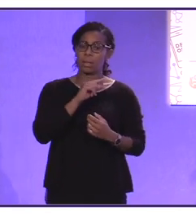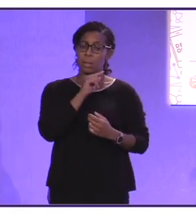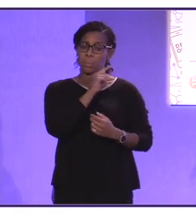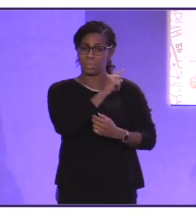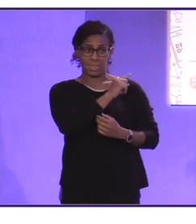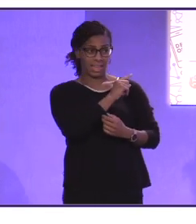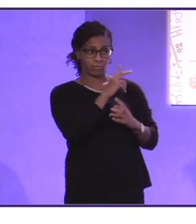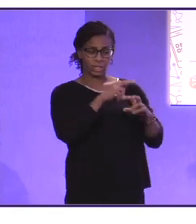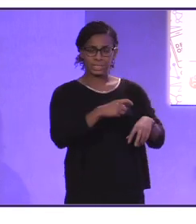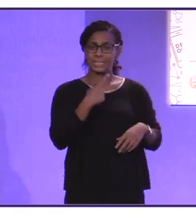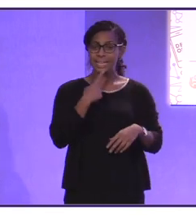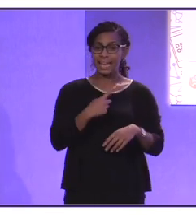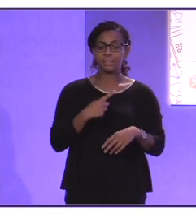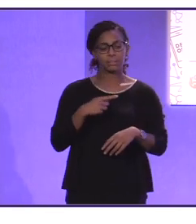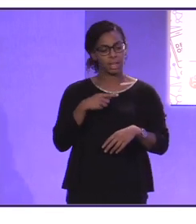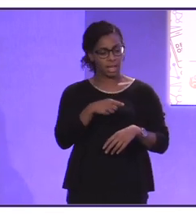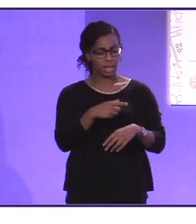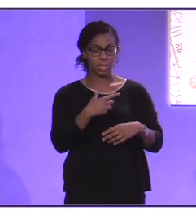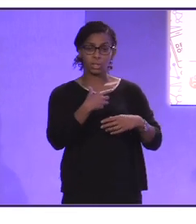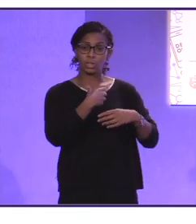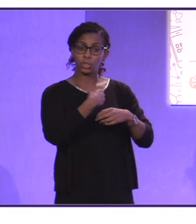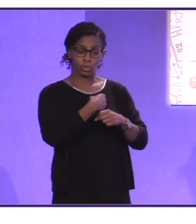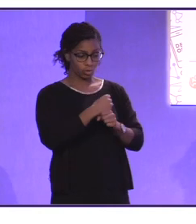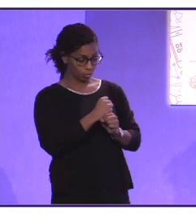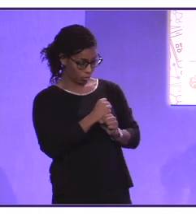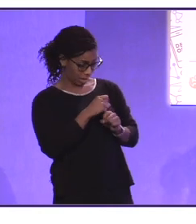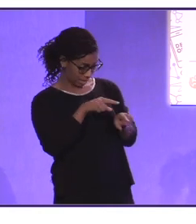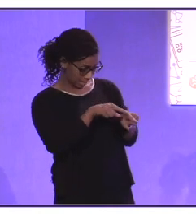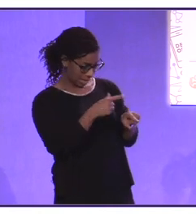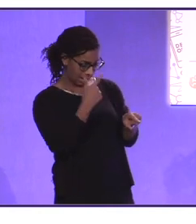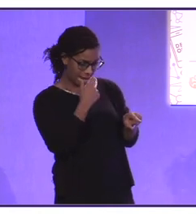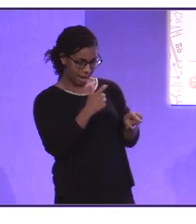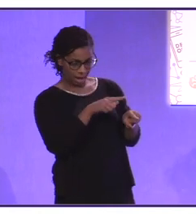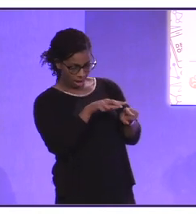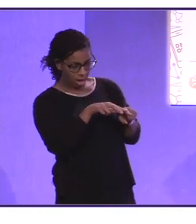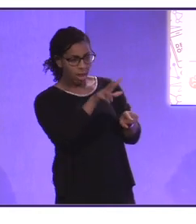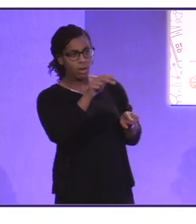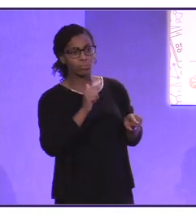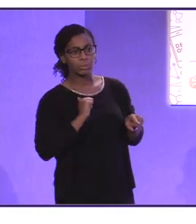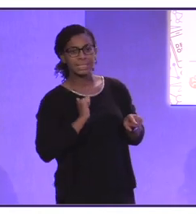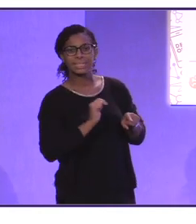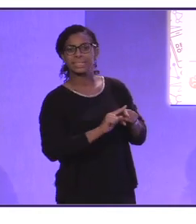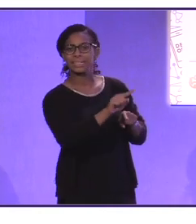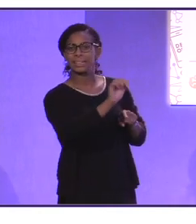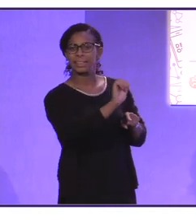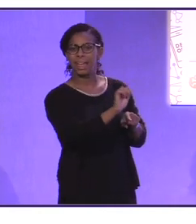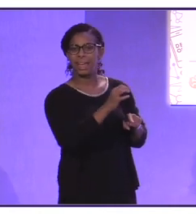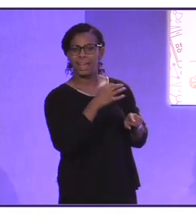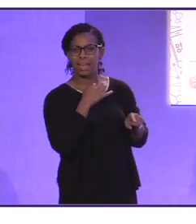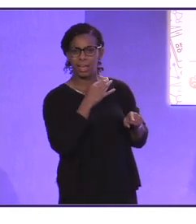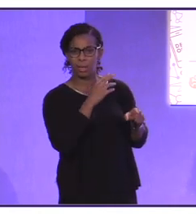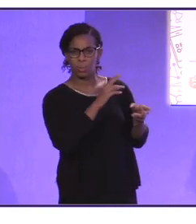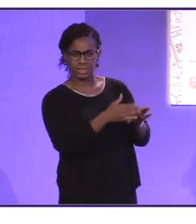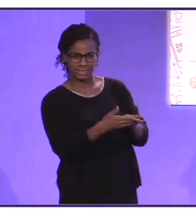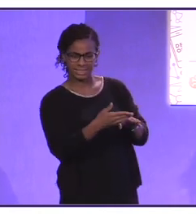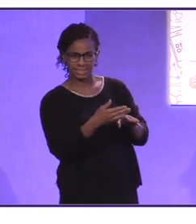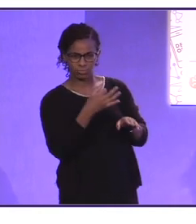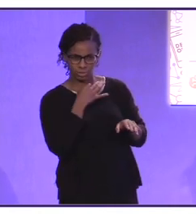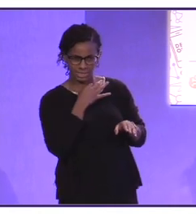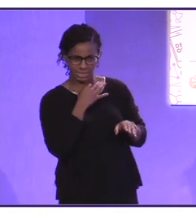specifically, stress did not predict mortality risk among individuals who provided help to others.